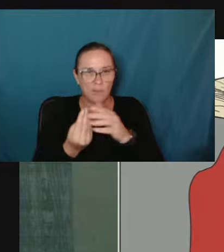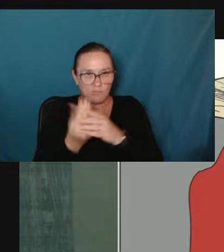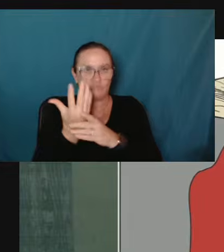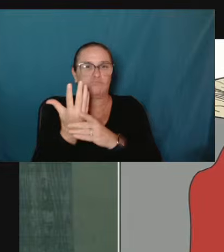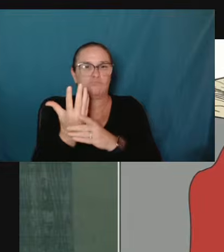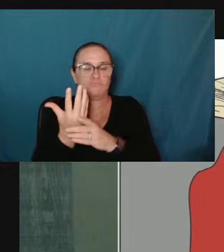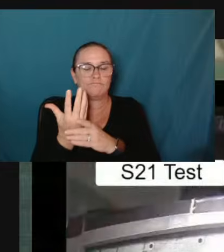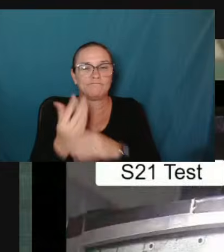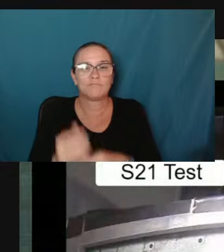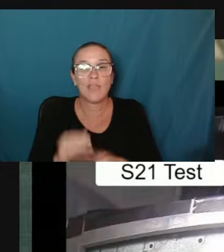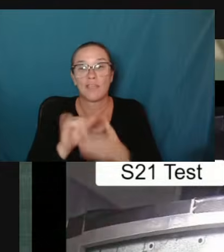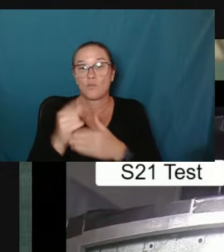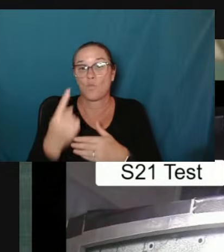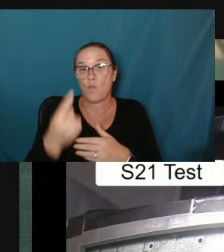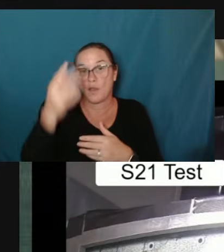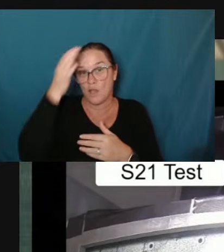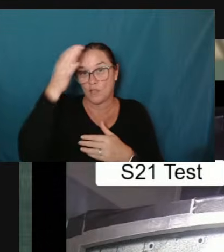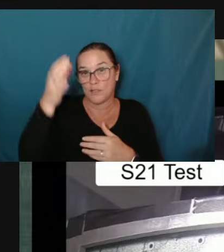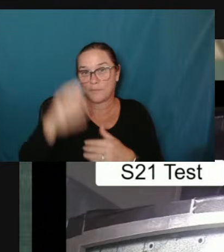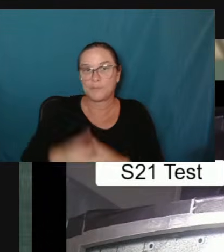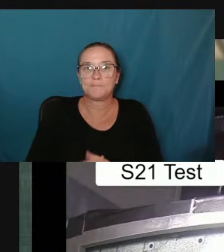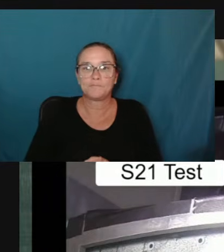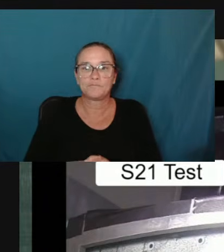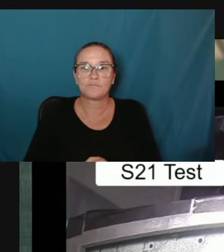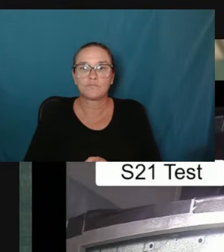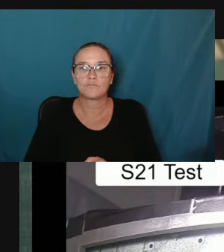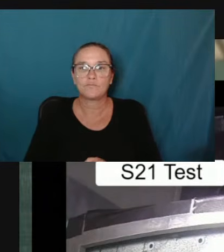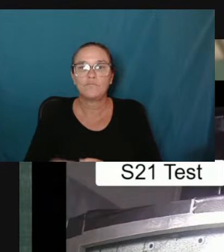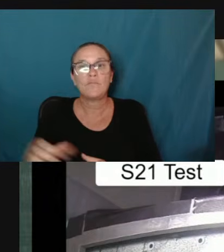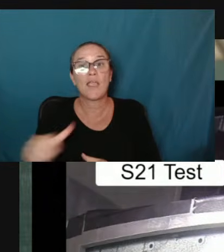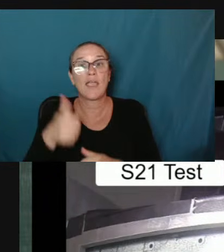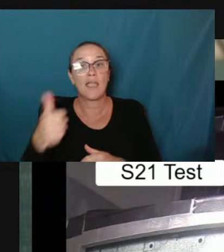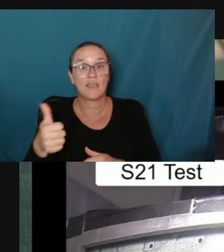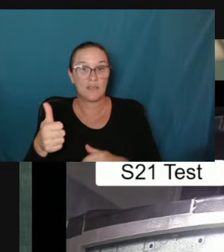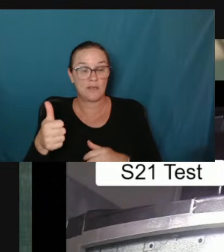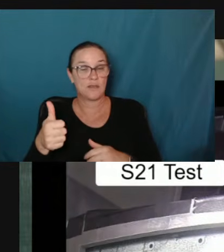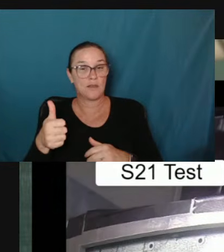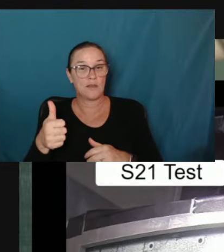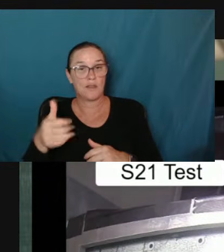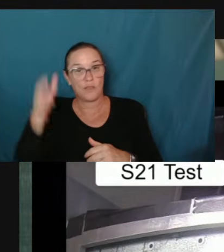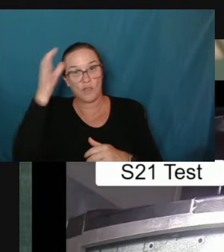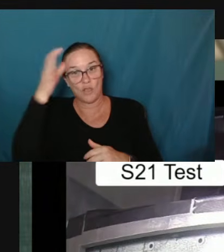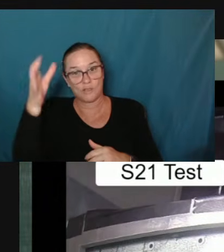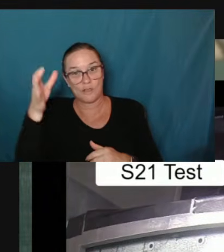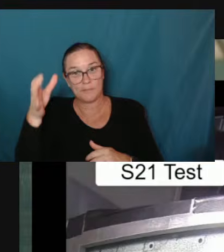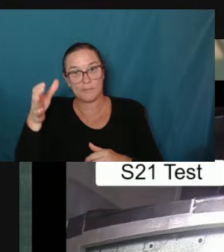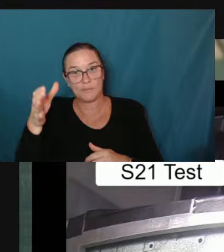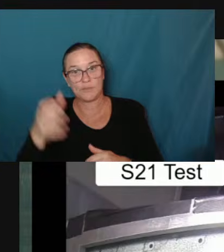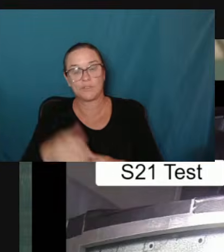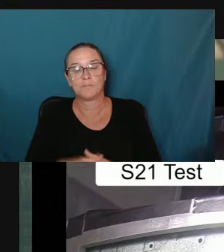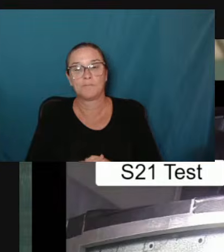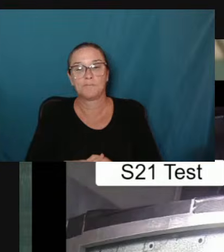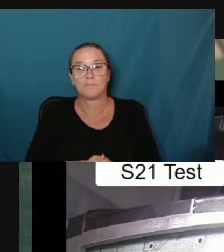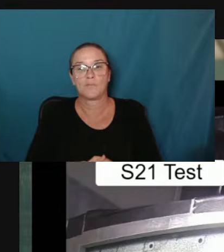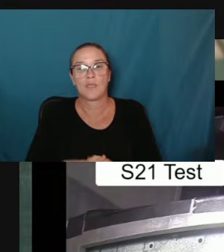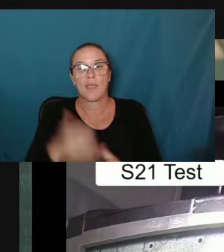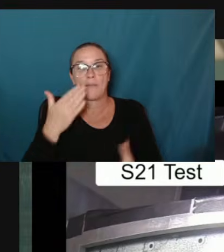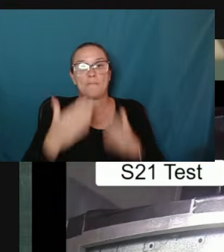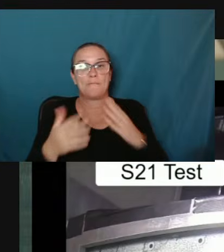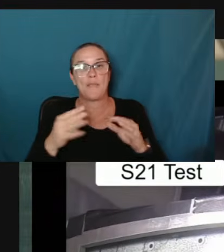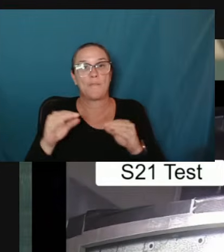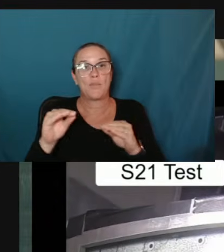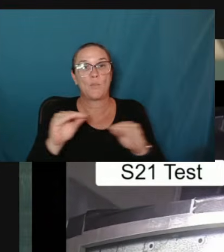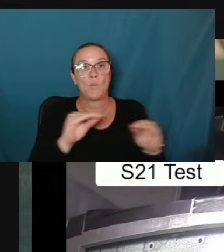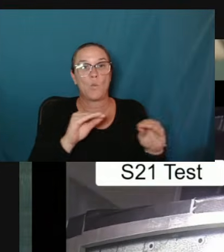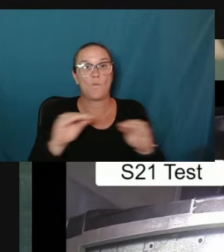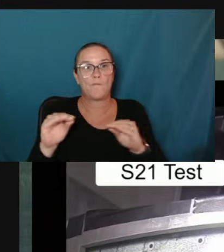was one concept. Another concept that it could explain the same features observed would be that maybe movement of the